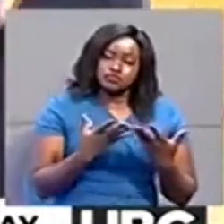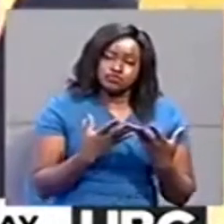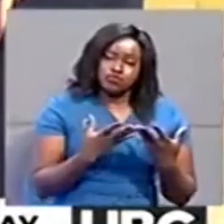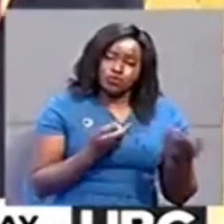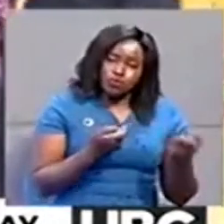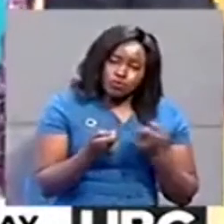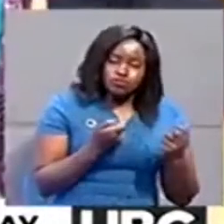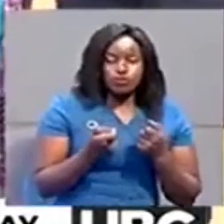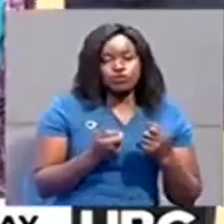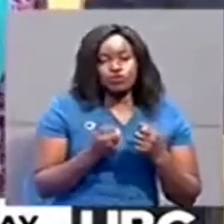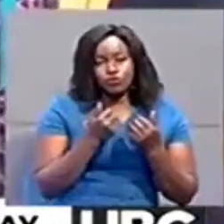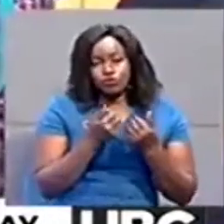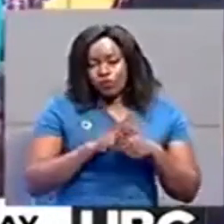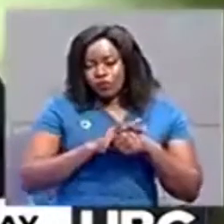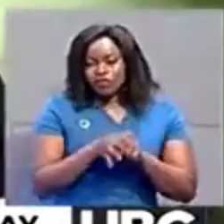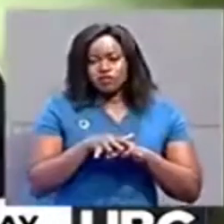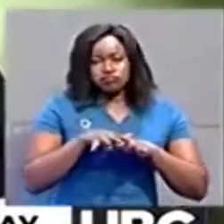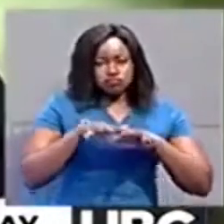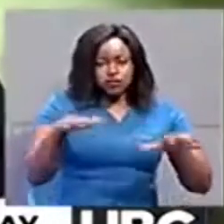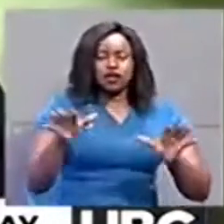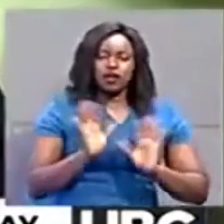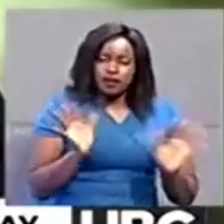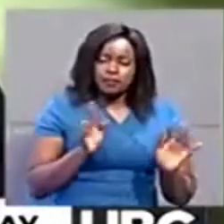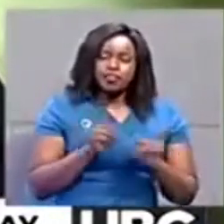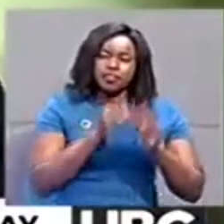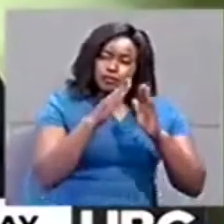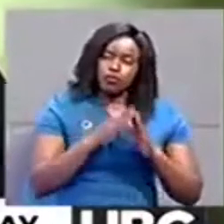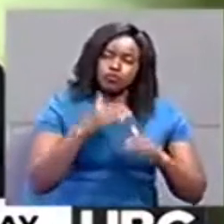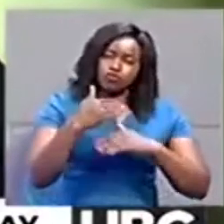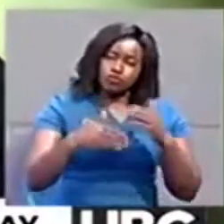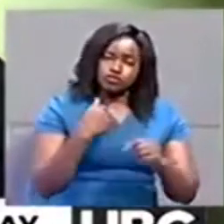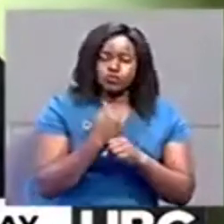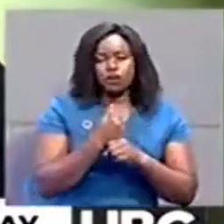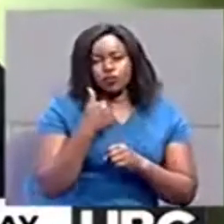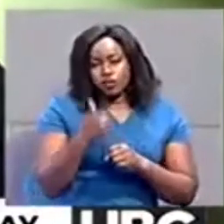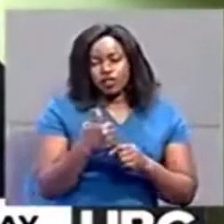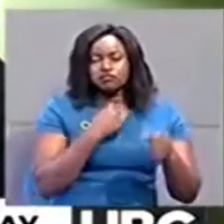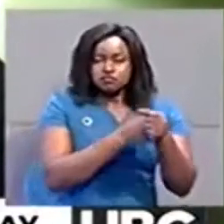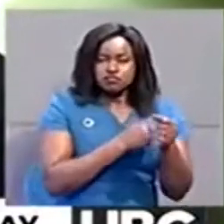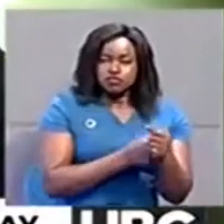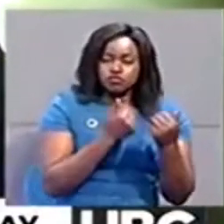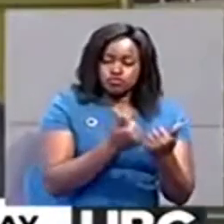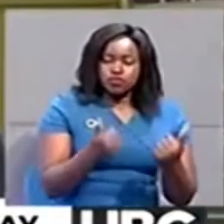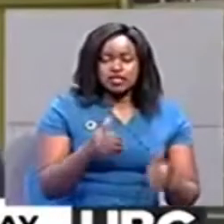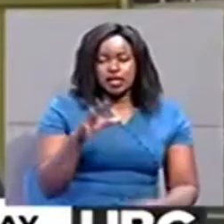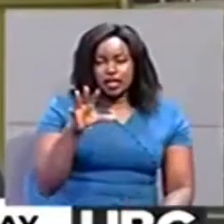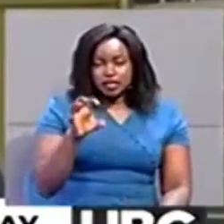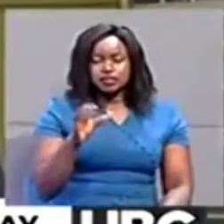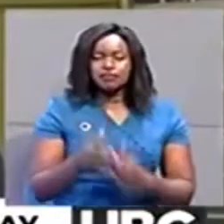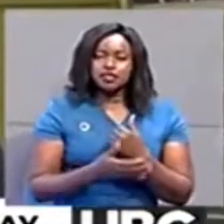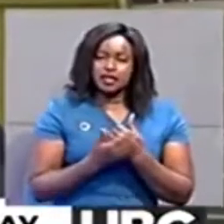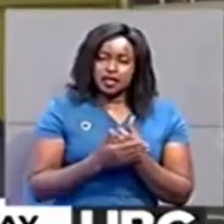COVID-19 within the children and enable the home to operate efficiently in supporting childhood cancer care. But from